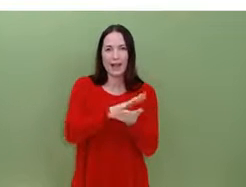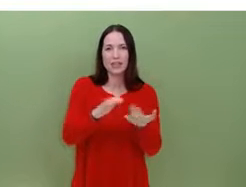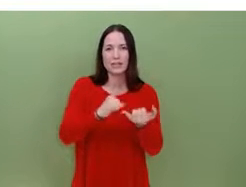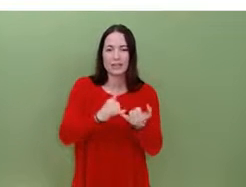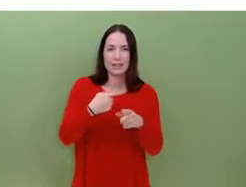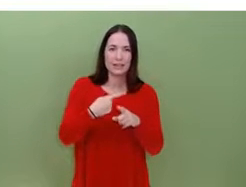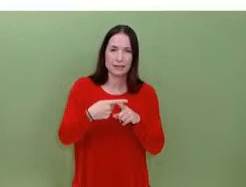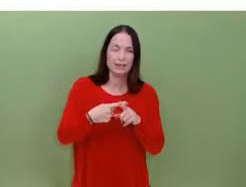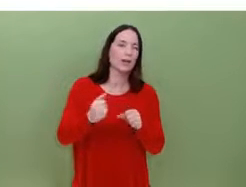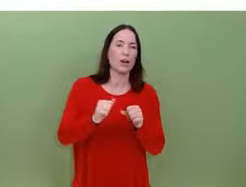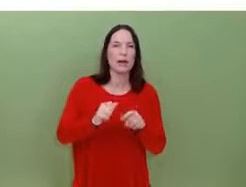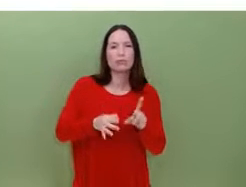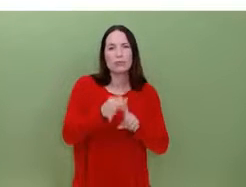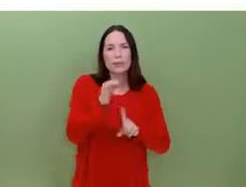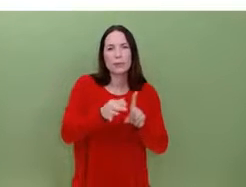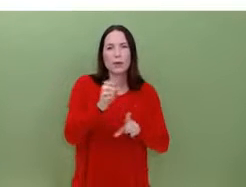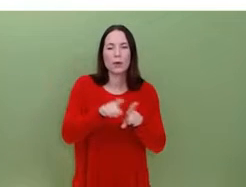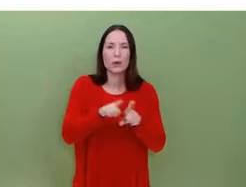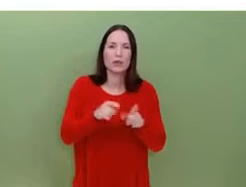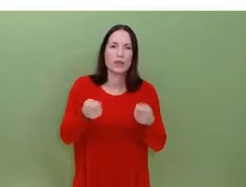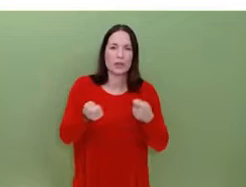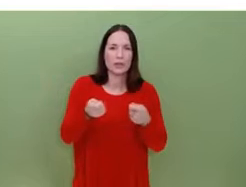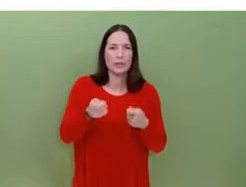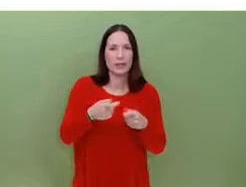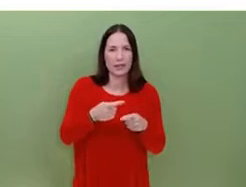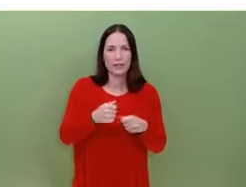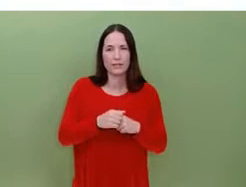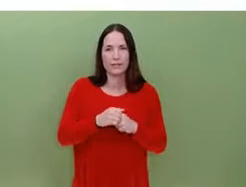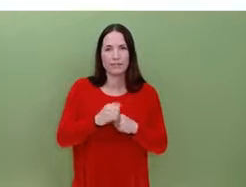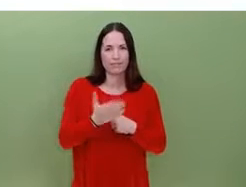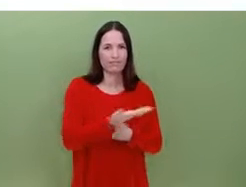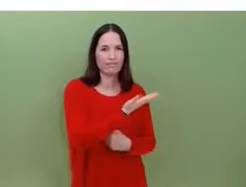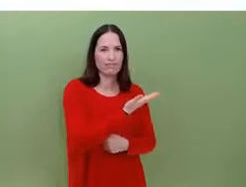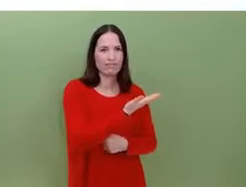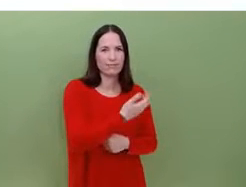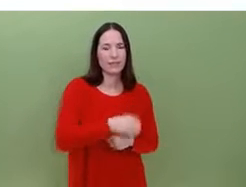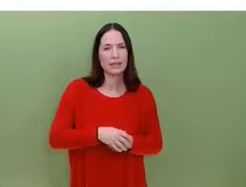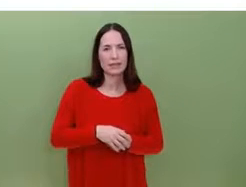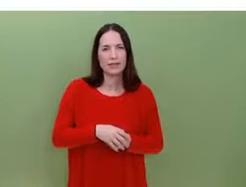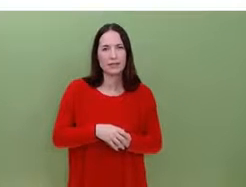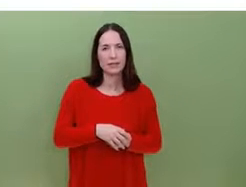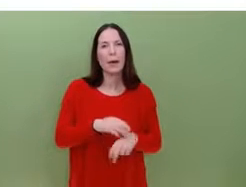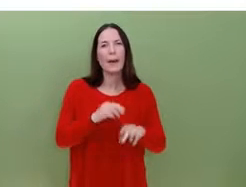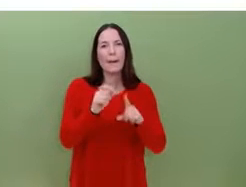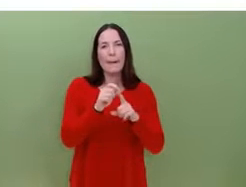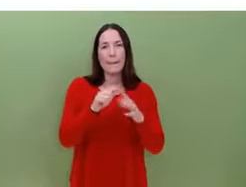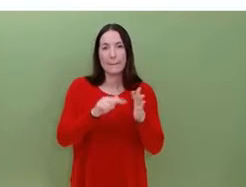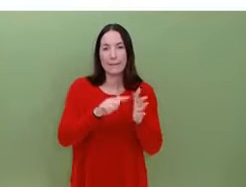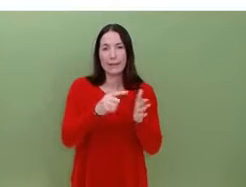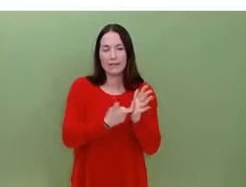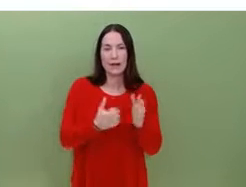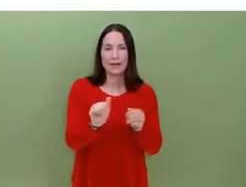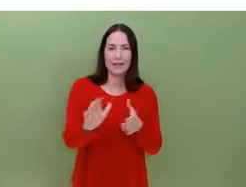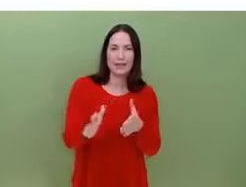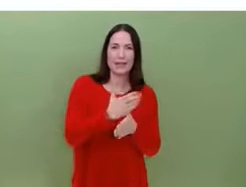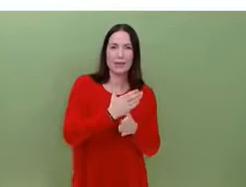and also the Chief Executive of Anna Freud National Centre for Children and Families. And Peter's going to take us through an initial presentation with